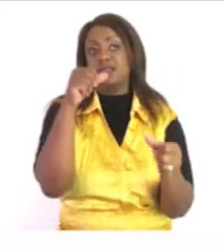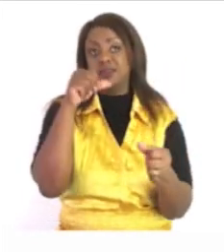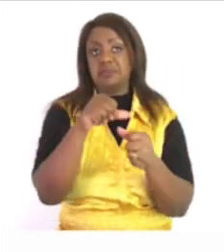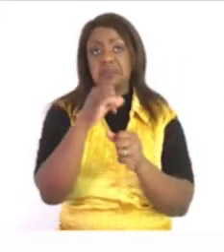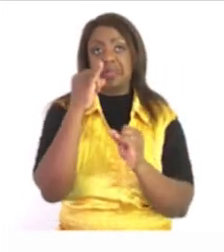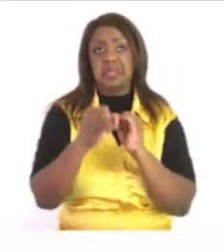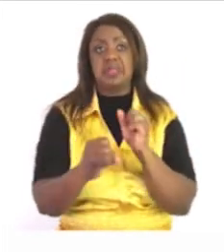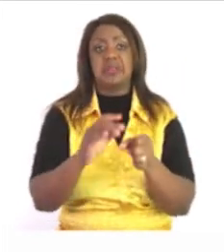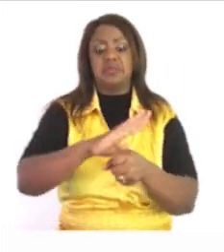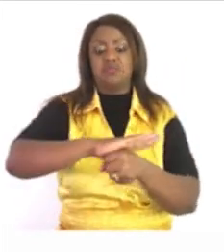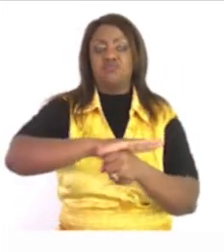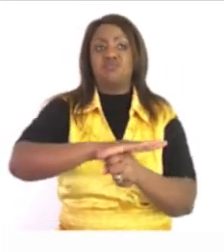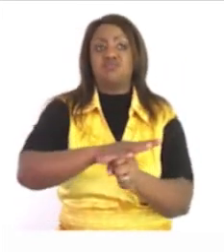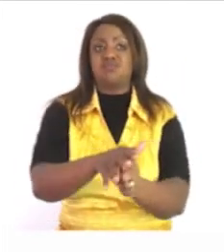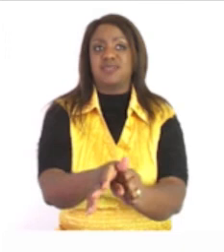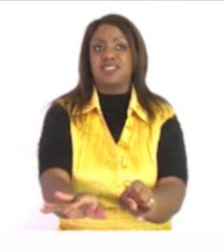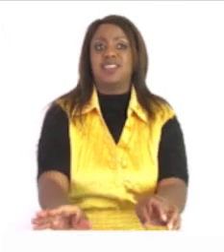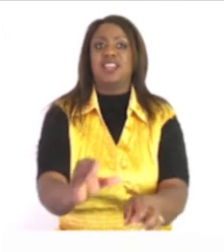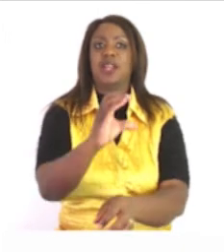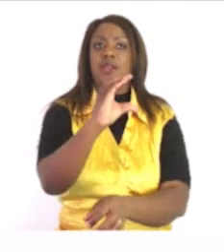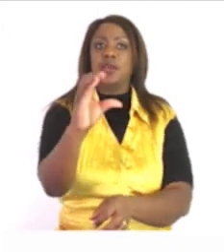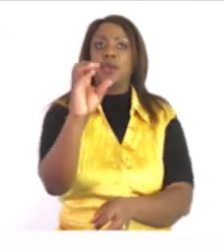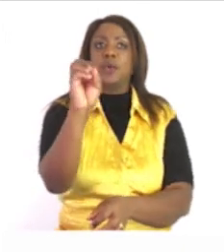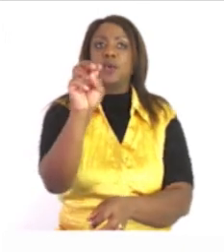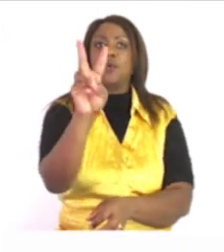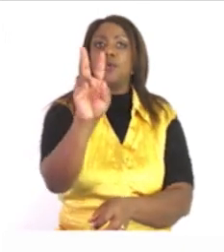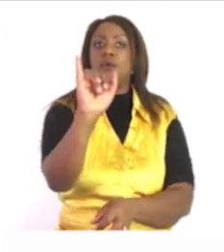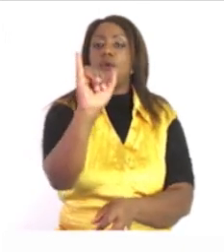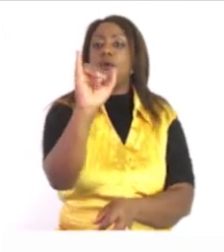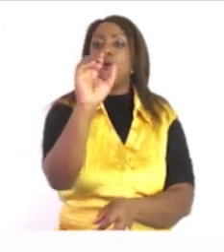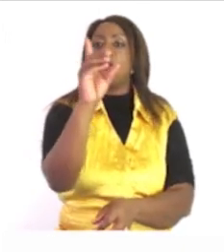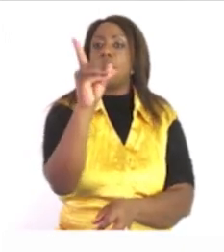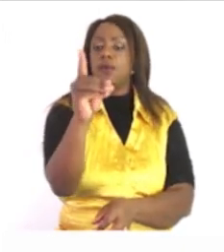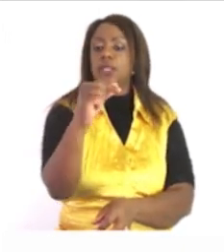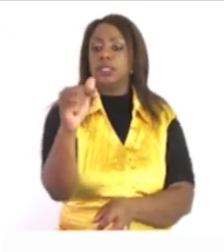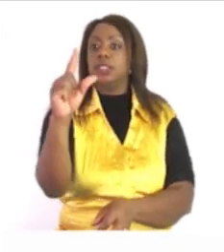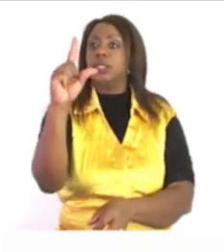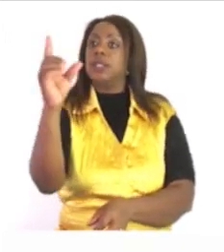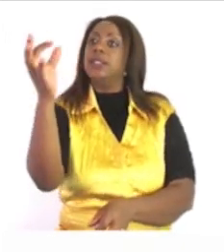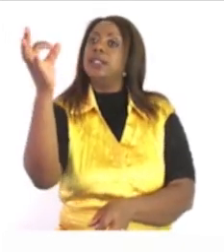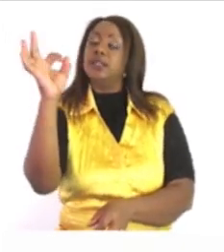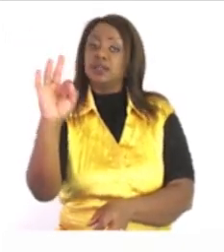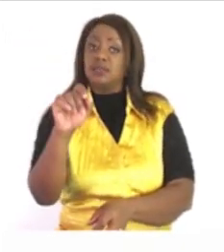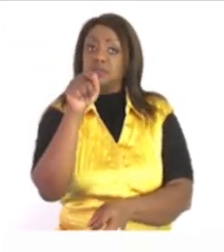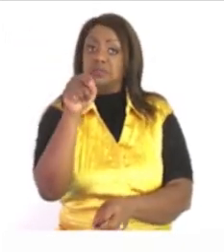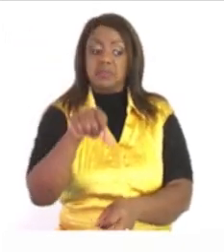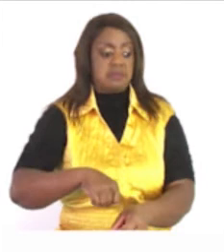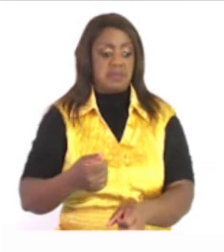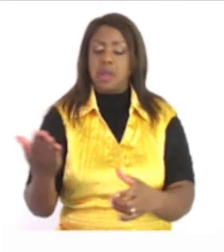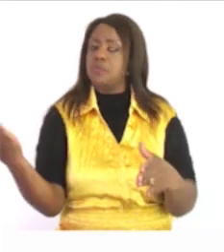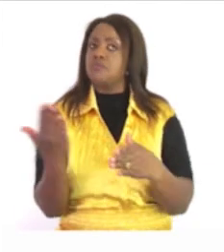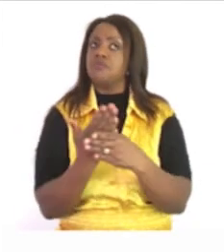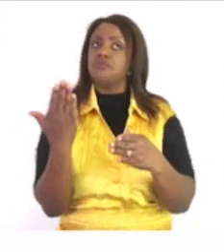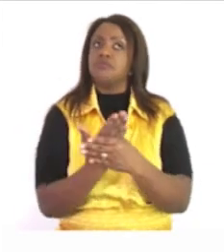is COVID-19, also known as coronavirus. This is something new that we have all just been exposed